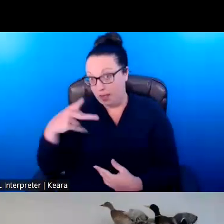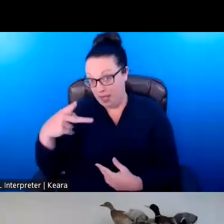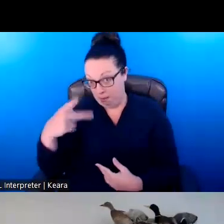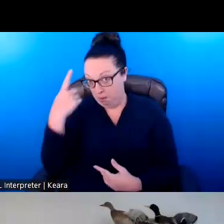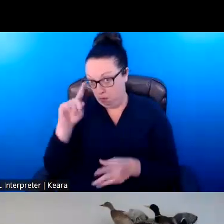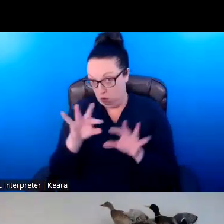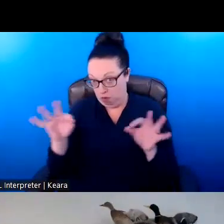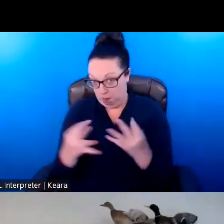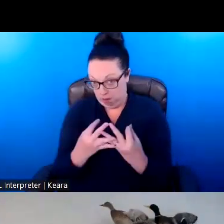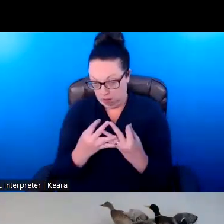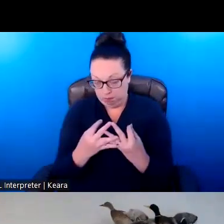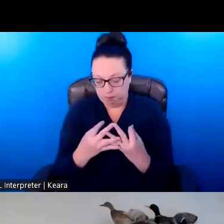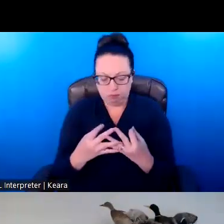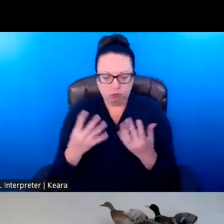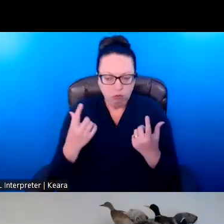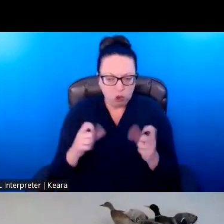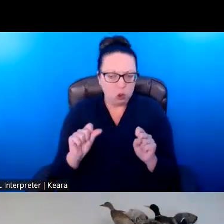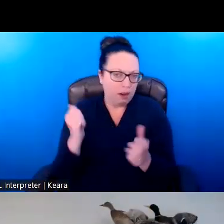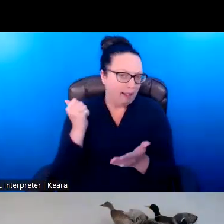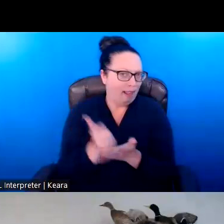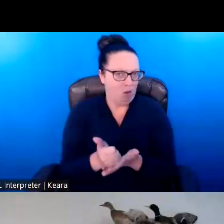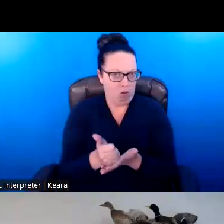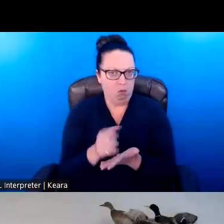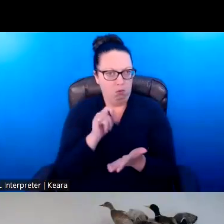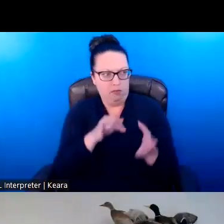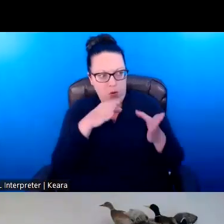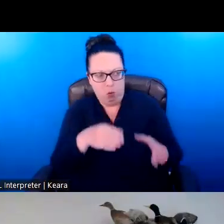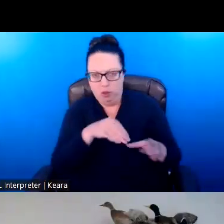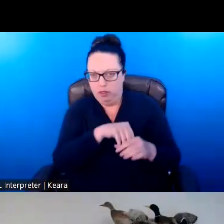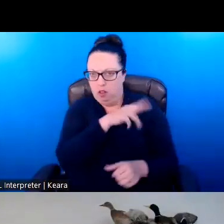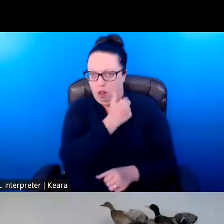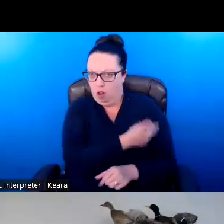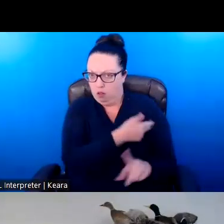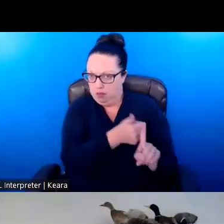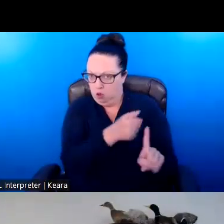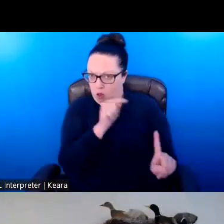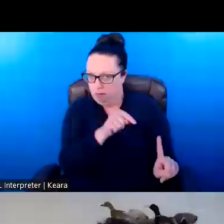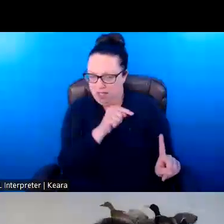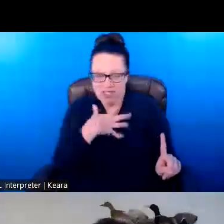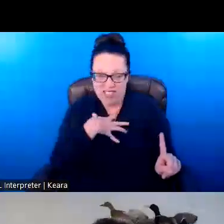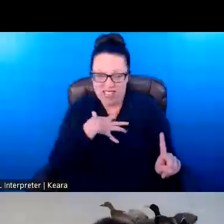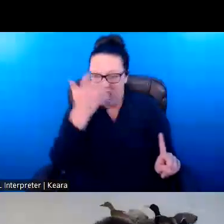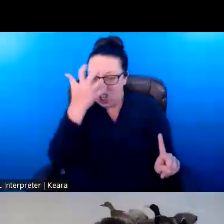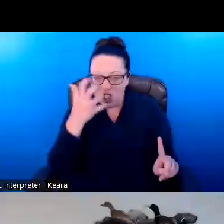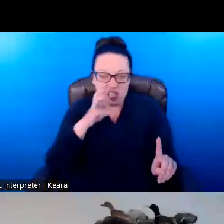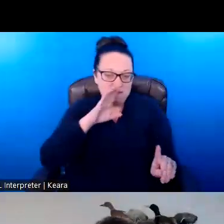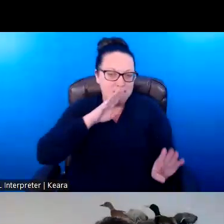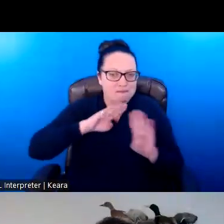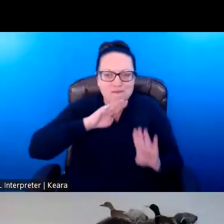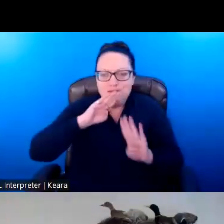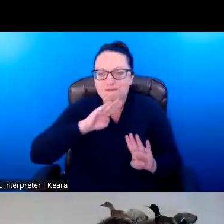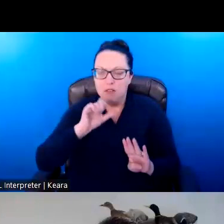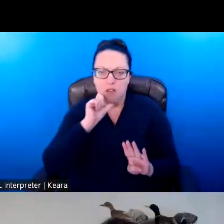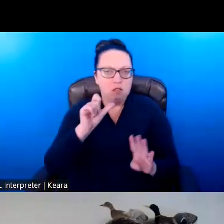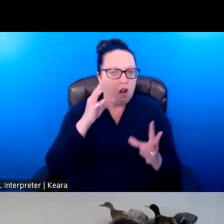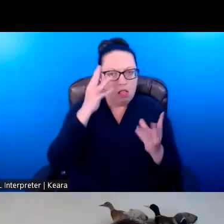to try to help, even if maybe the person in the hospital, your loved one, is angry or frustrated or not thinking clearly, doesn't